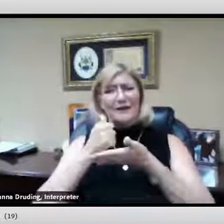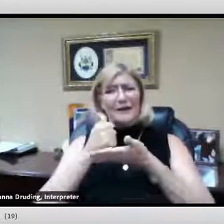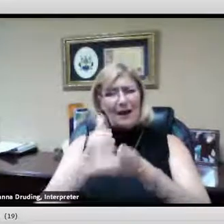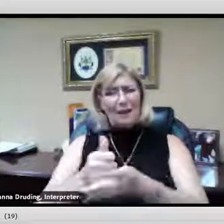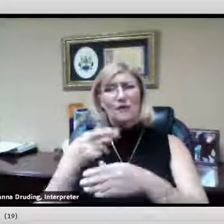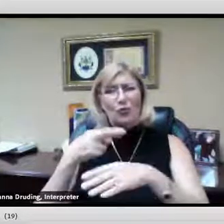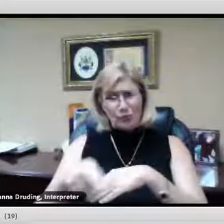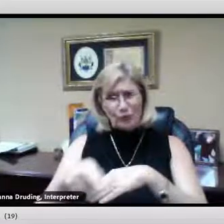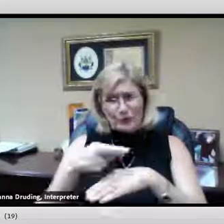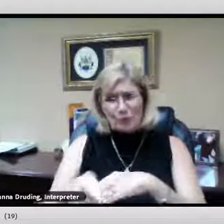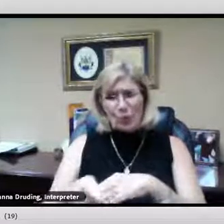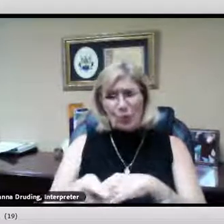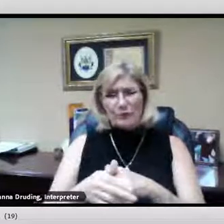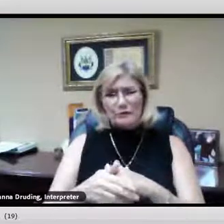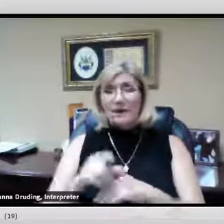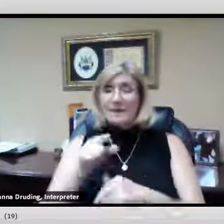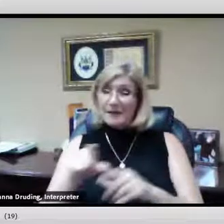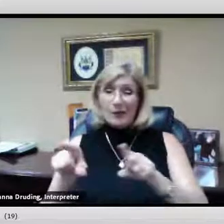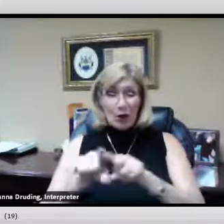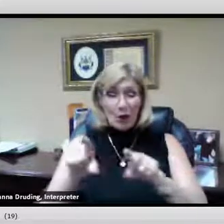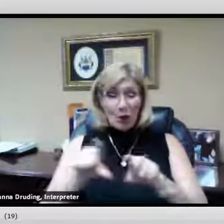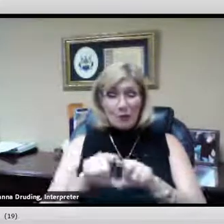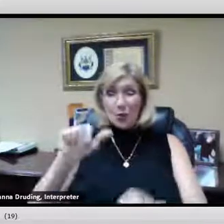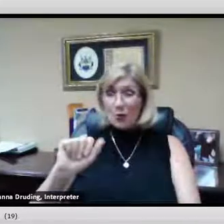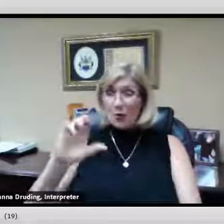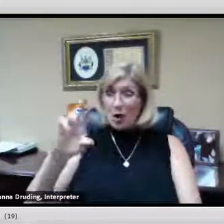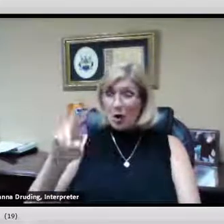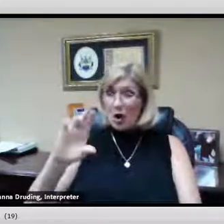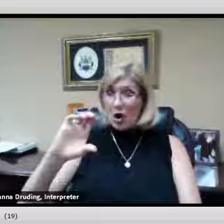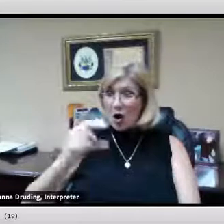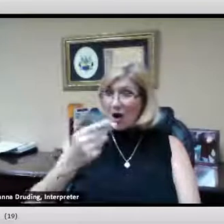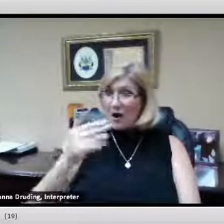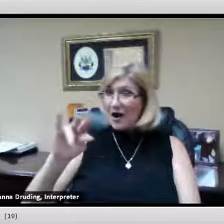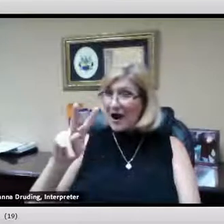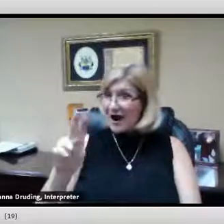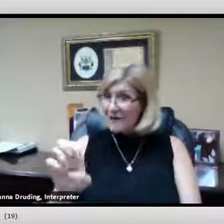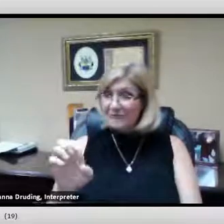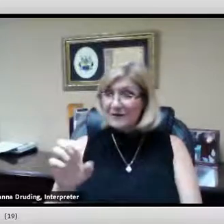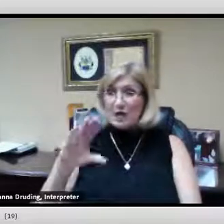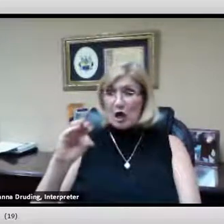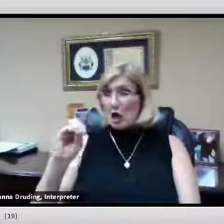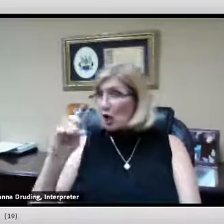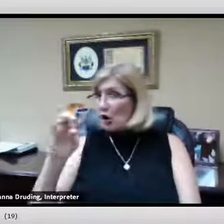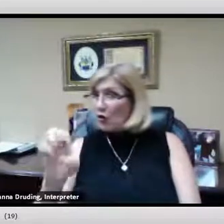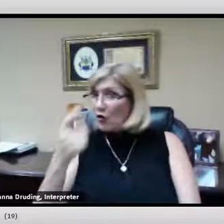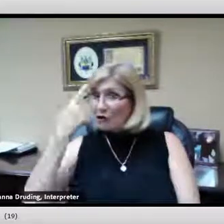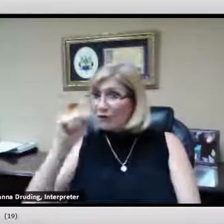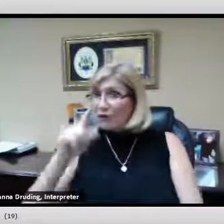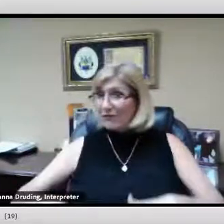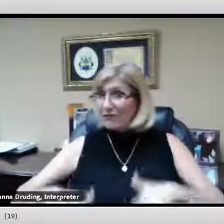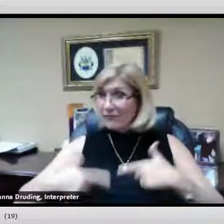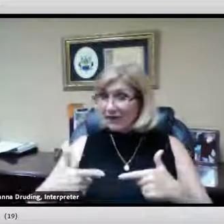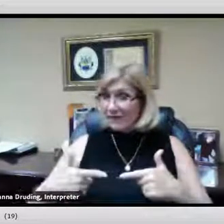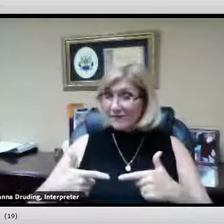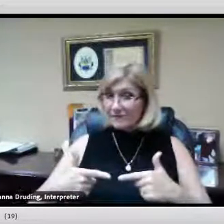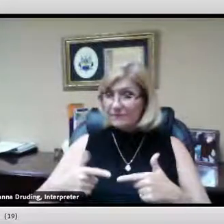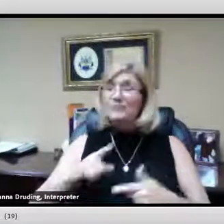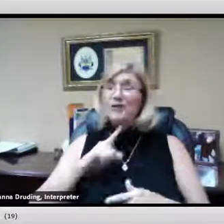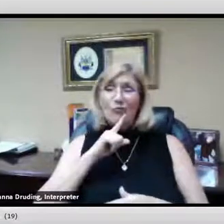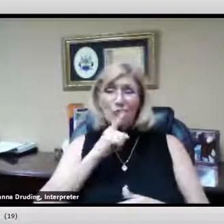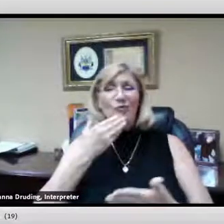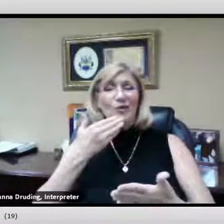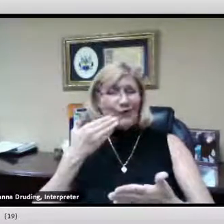the archives for listservs like syslib and Code for Lib can be